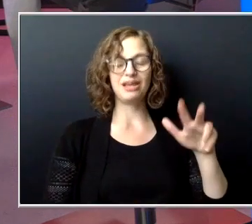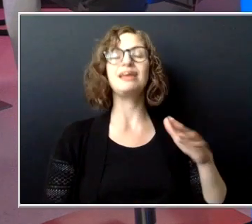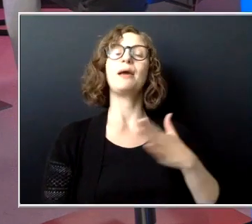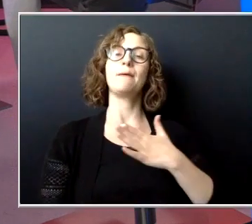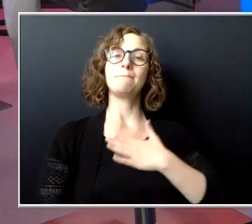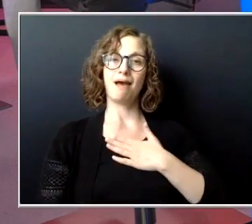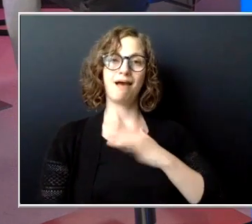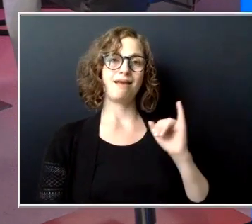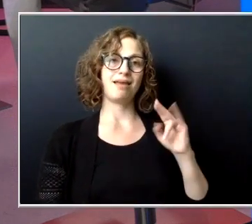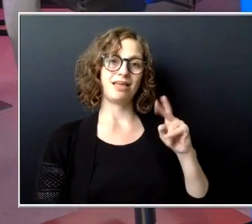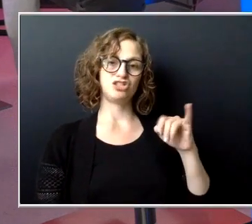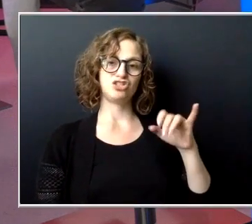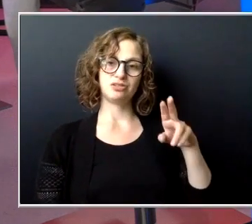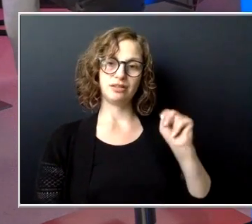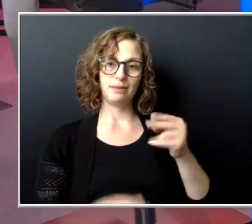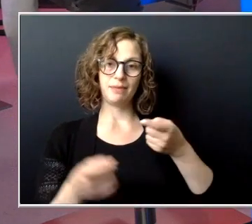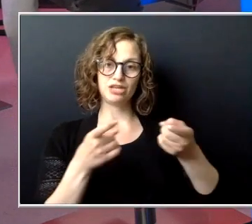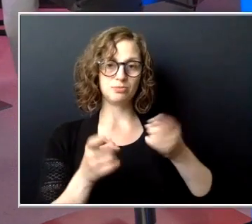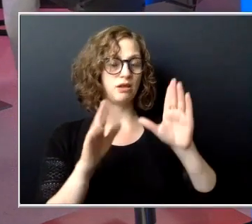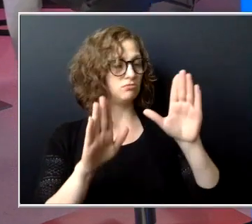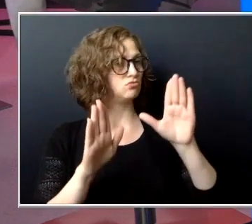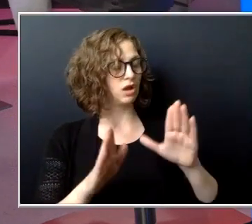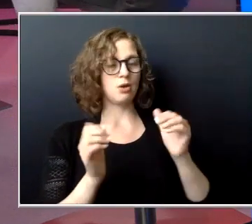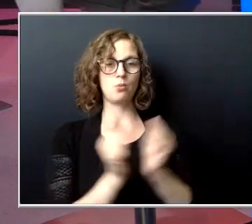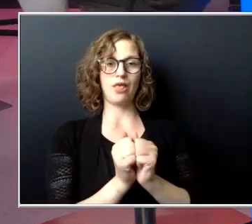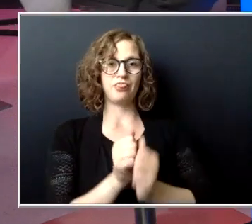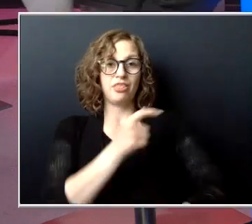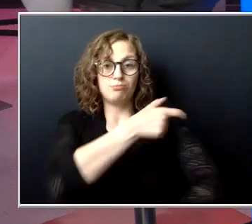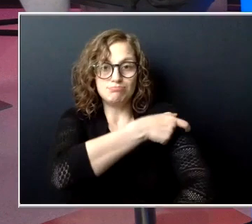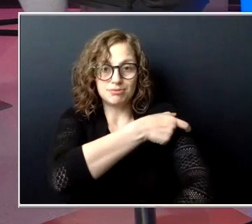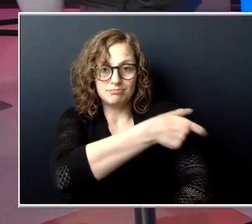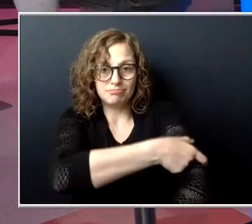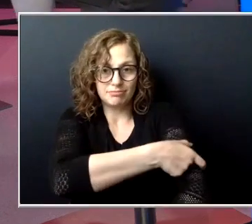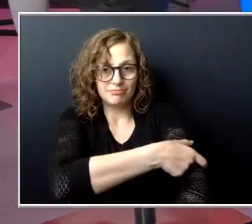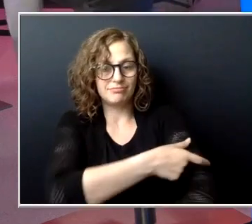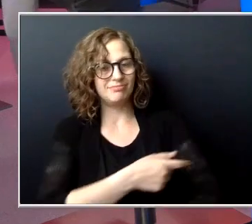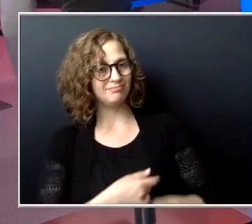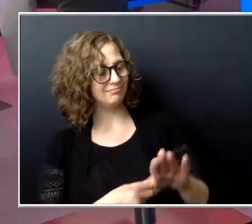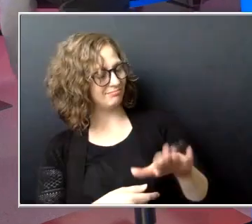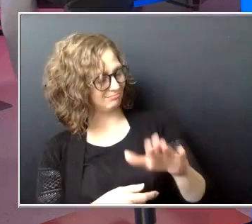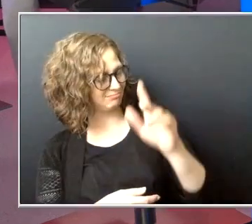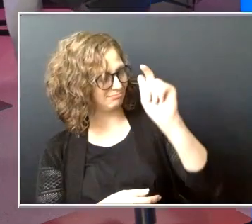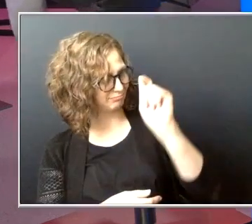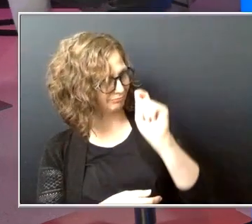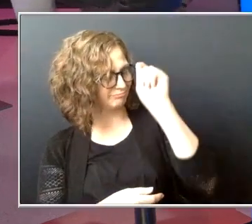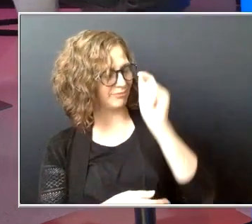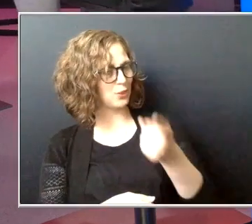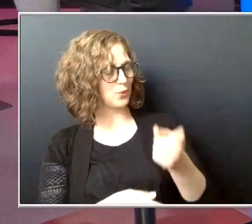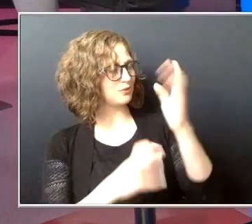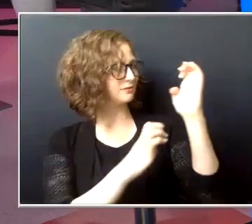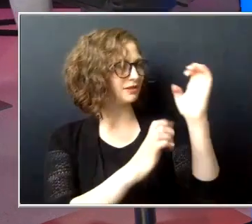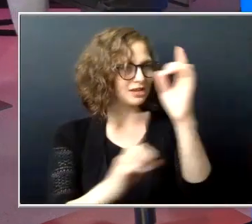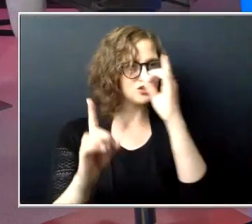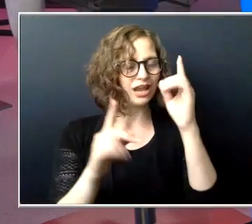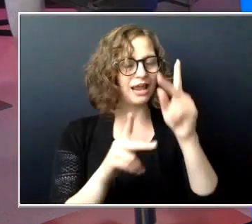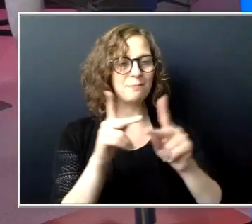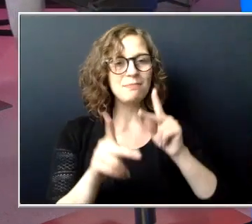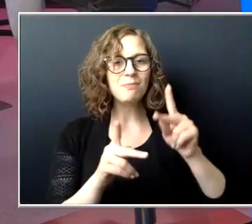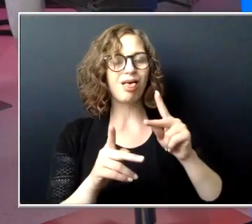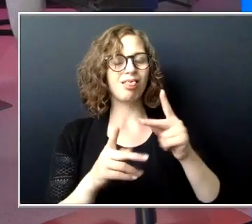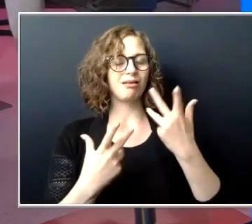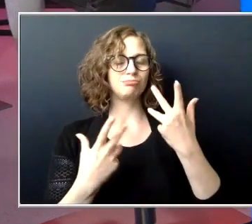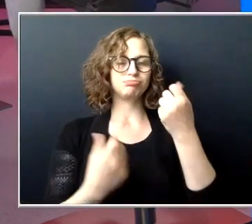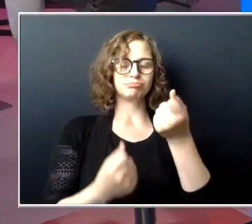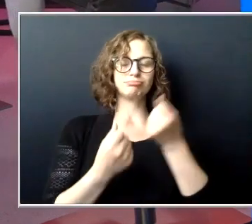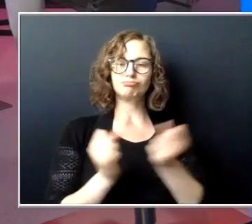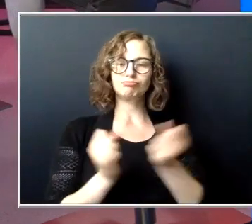pump. So hats off to you educating people about those and being bold and being willing to share what it looks like,